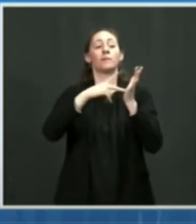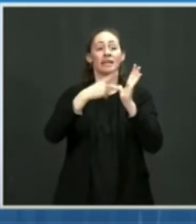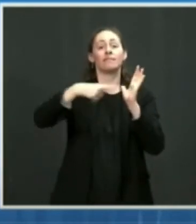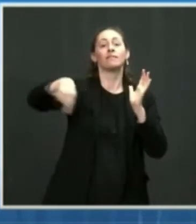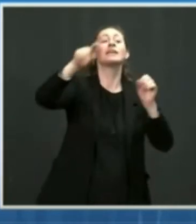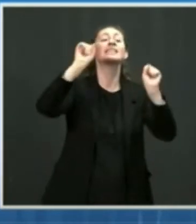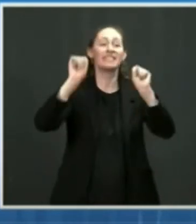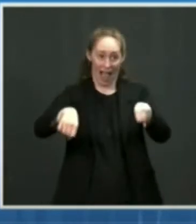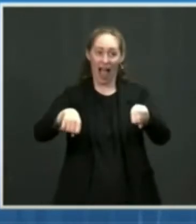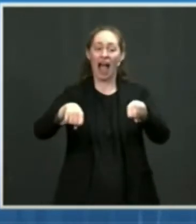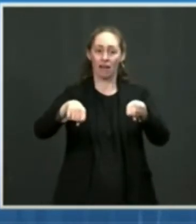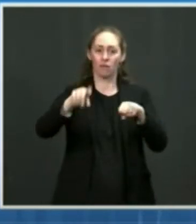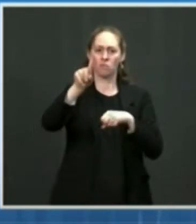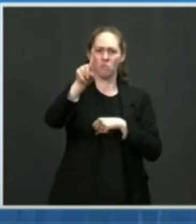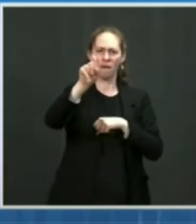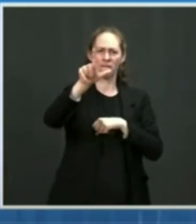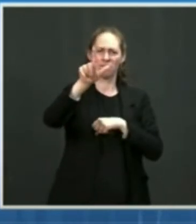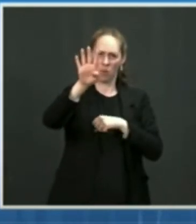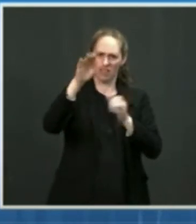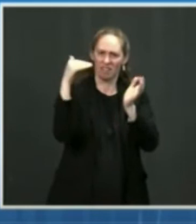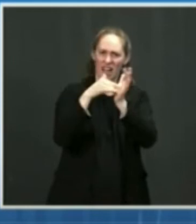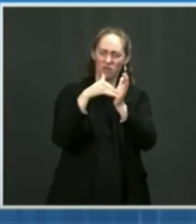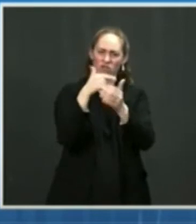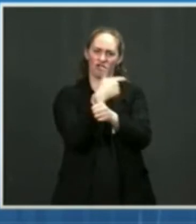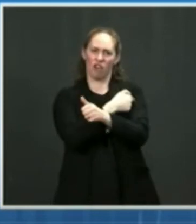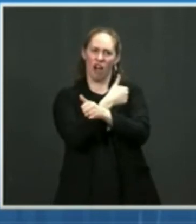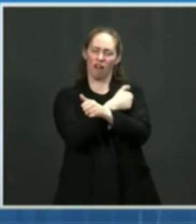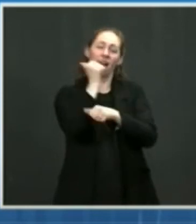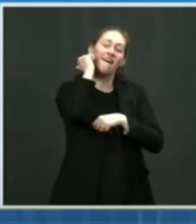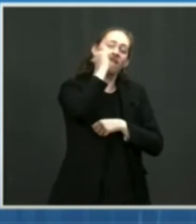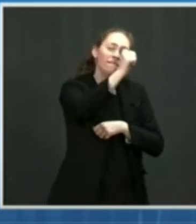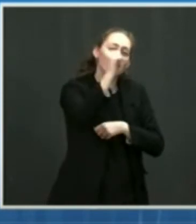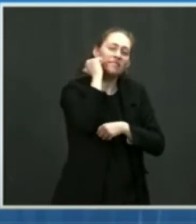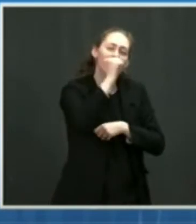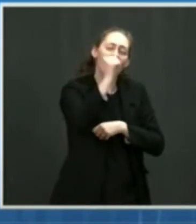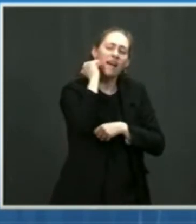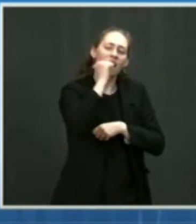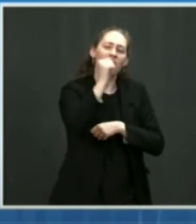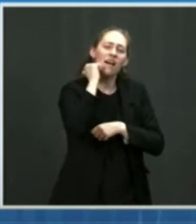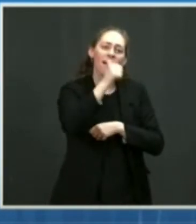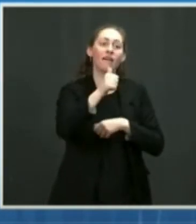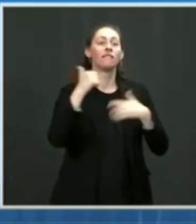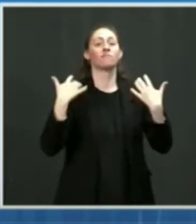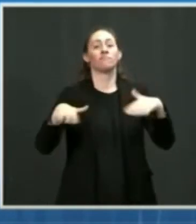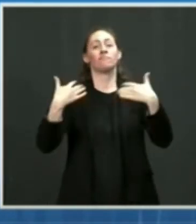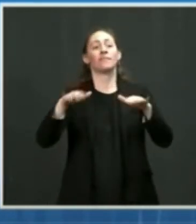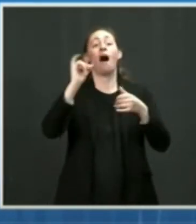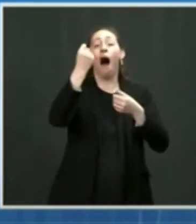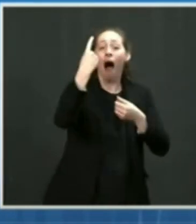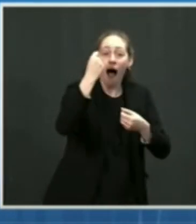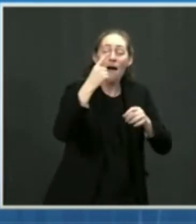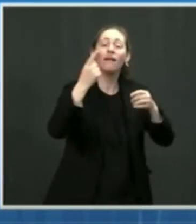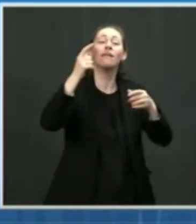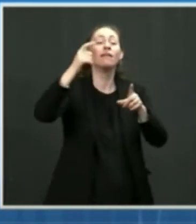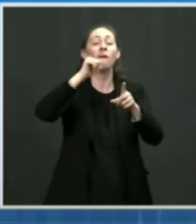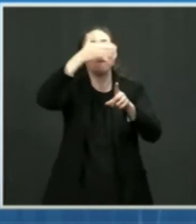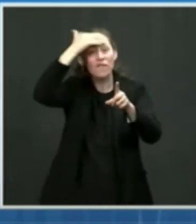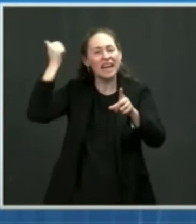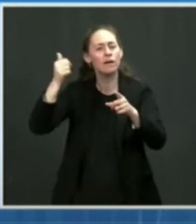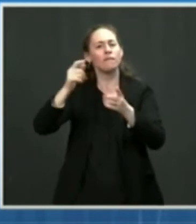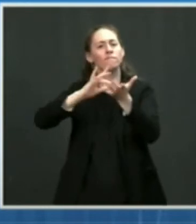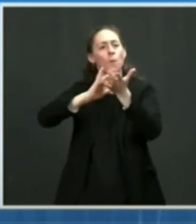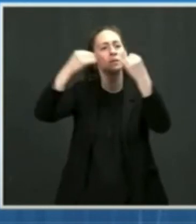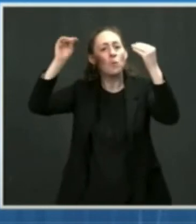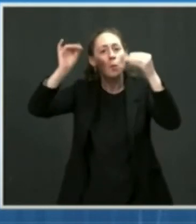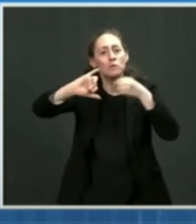day. We're also increasing the number of pharmacies participating in the retail pharmacy program and working with community health